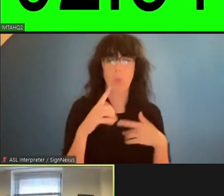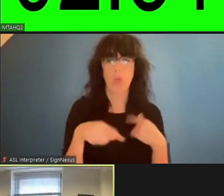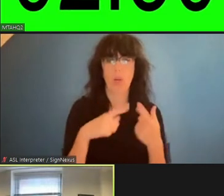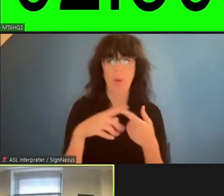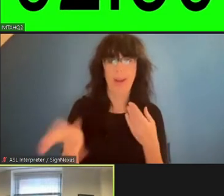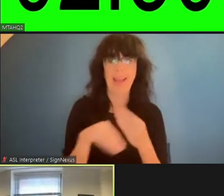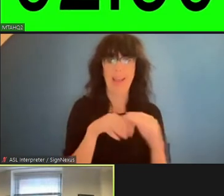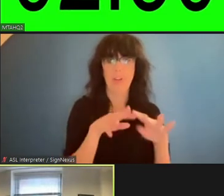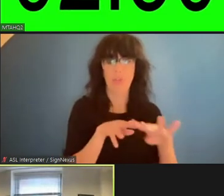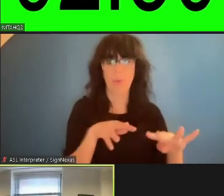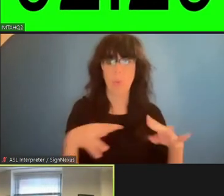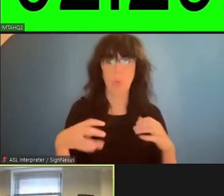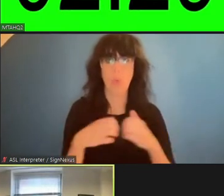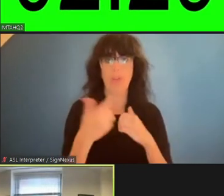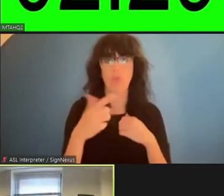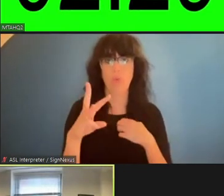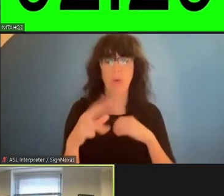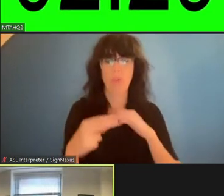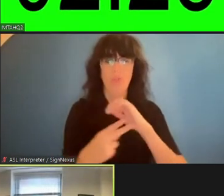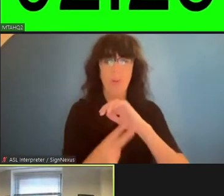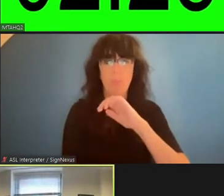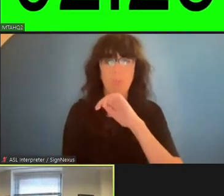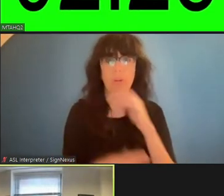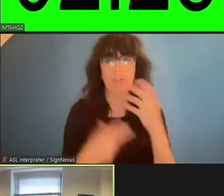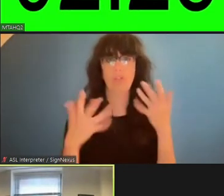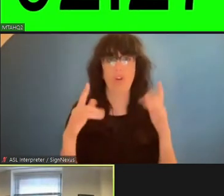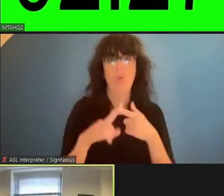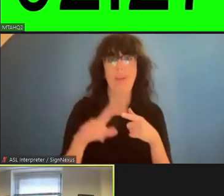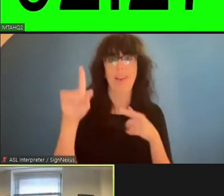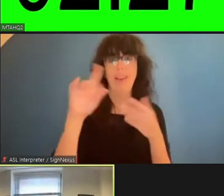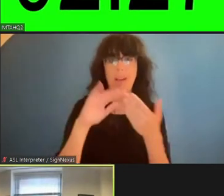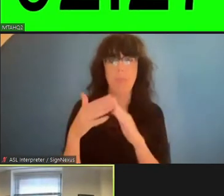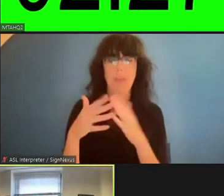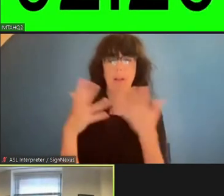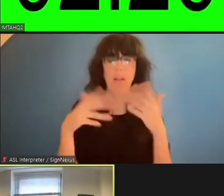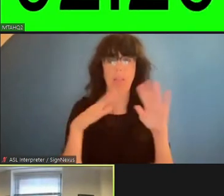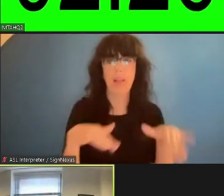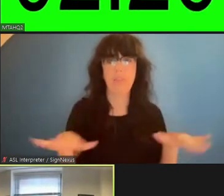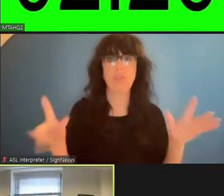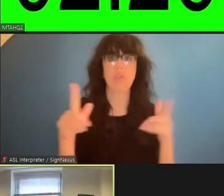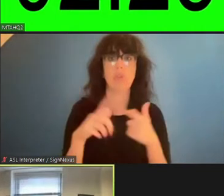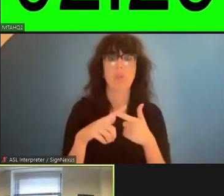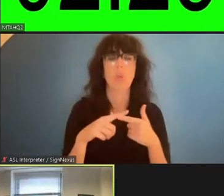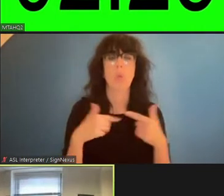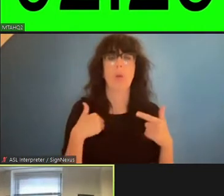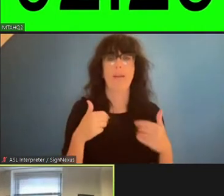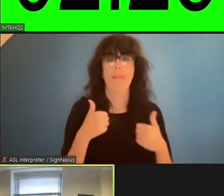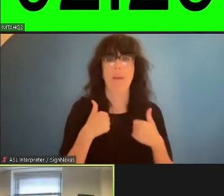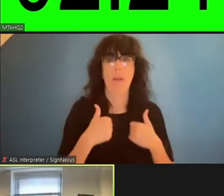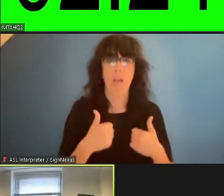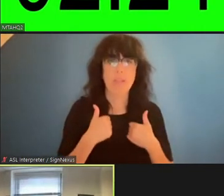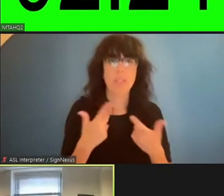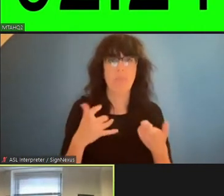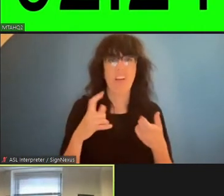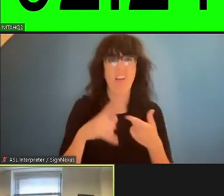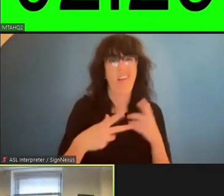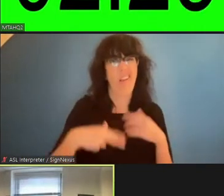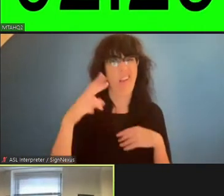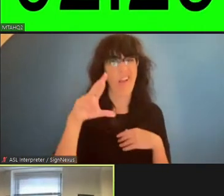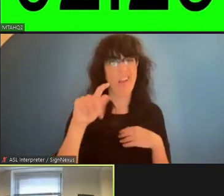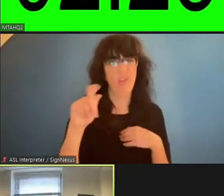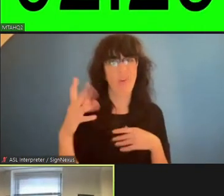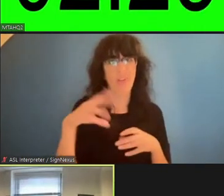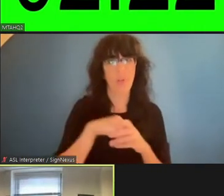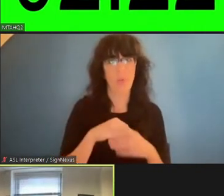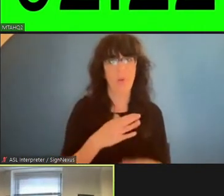related to the george washington bridge already uptown have a lot of children who suffer from asthma and disproportionate high rate including my own